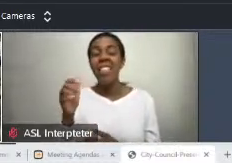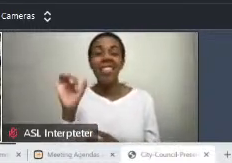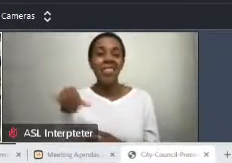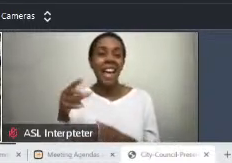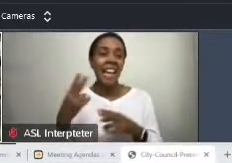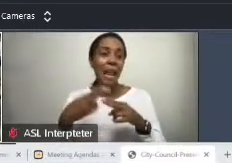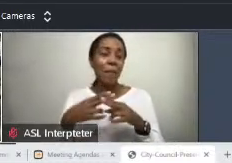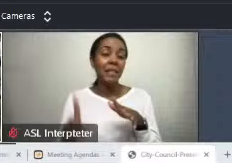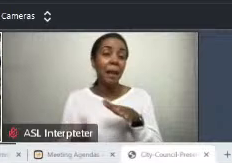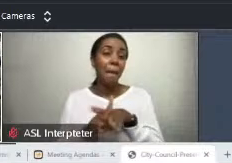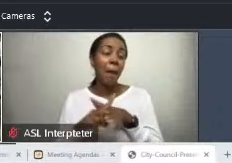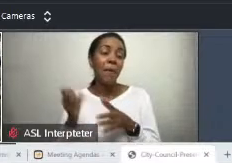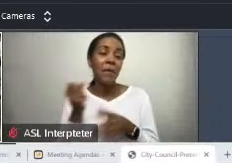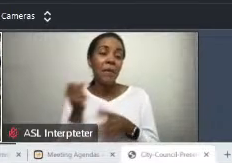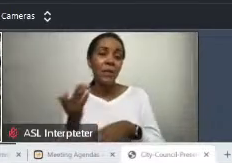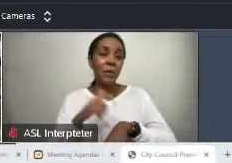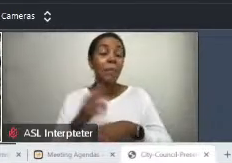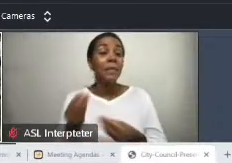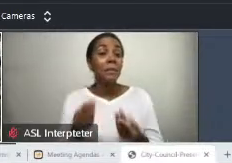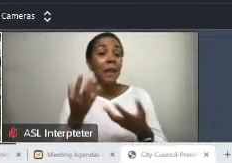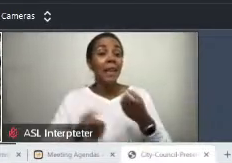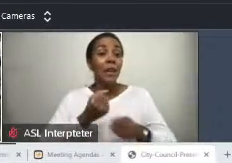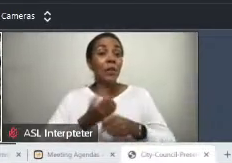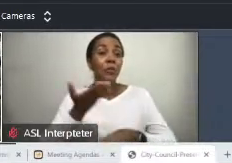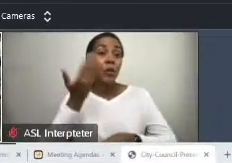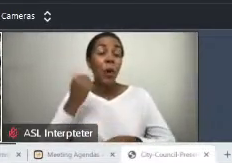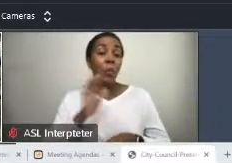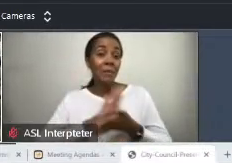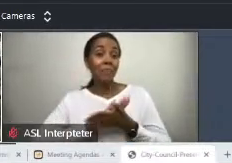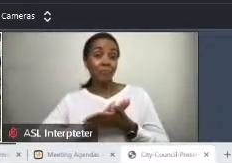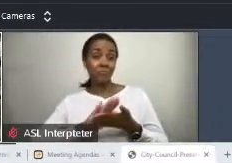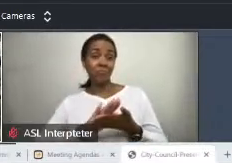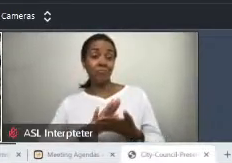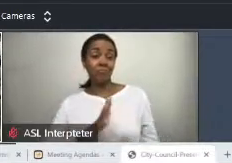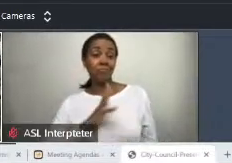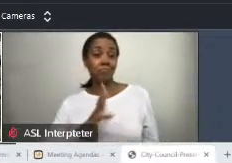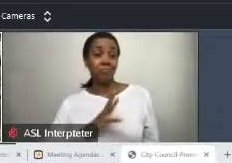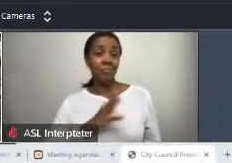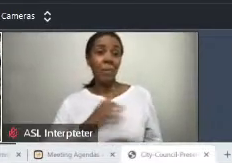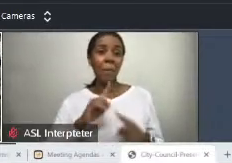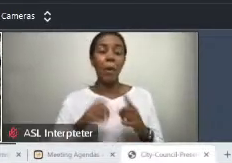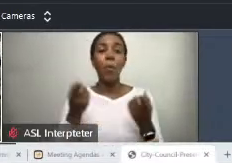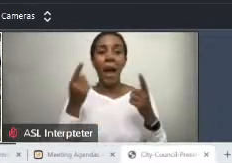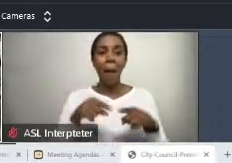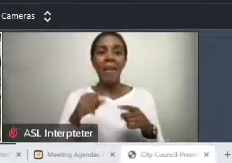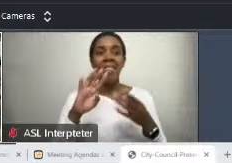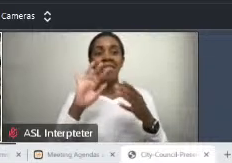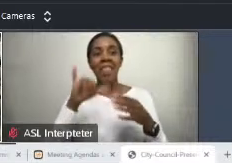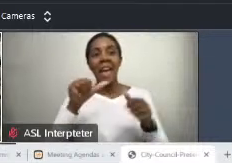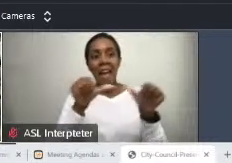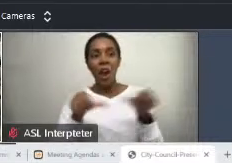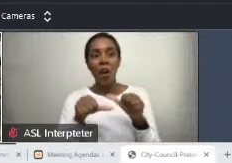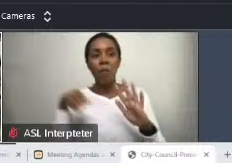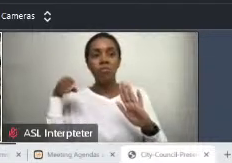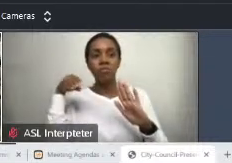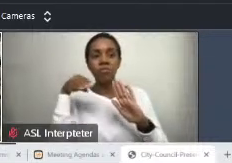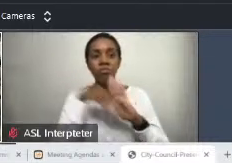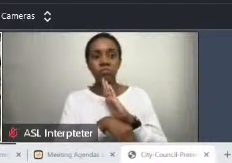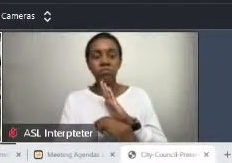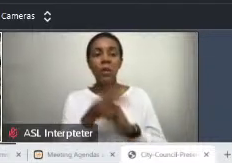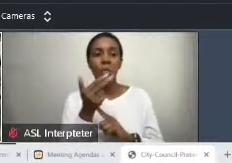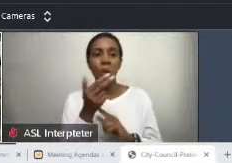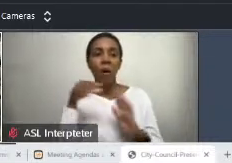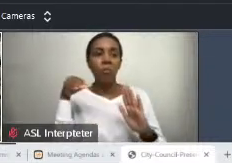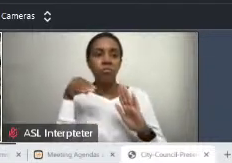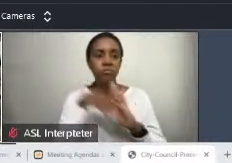Many years ago, believe it or not, it was a nice hotel, and then it sort of went down with the neighborhood, and that's kind of what happens. That's what makes